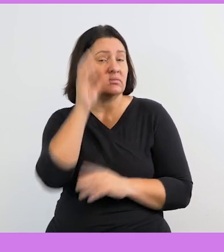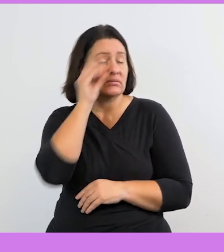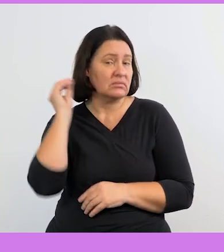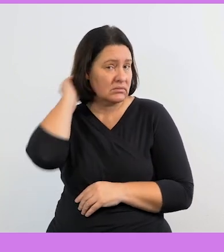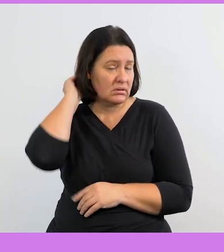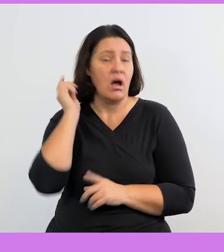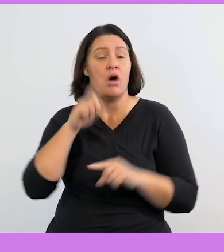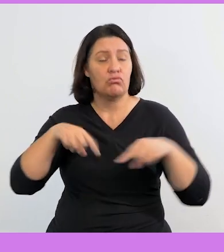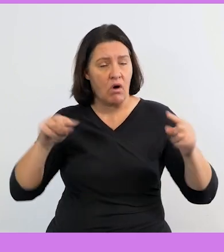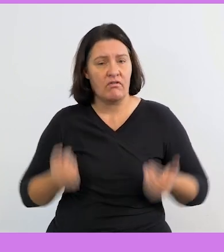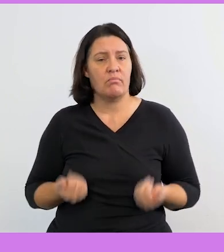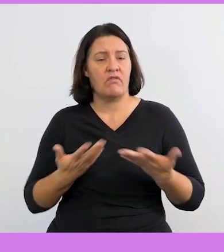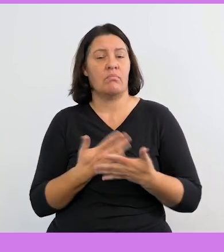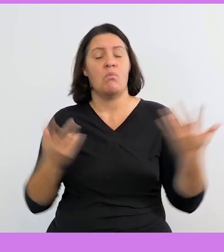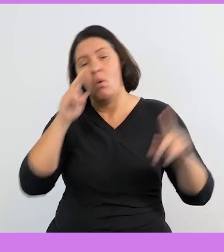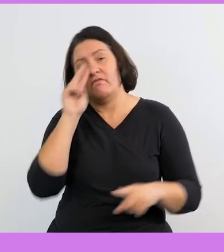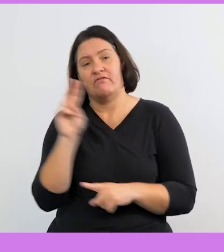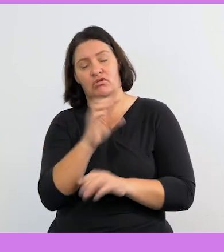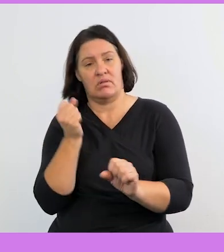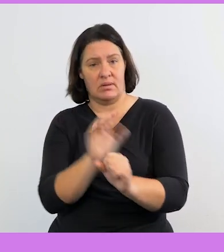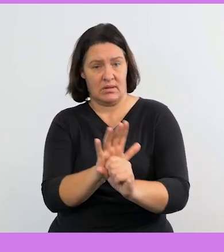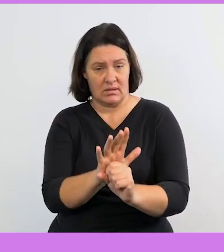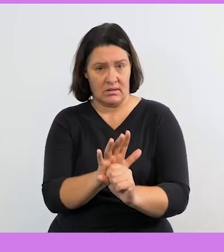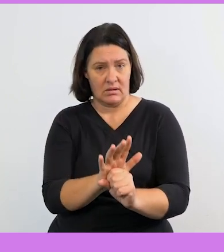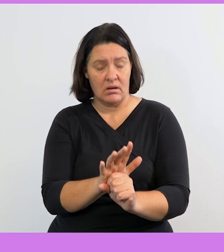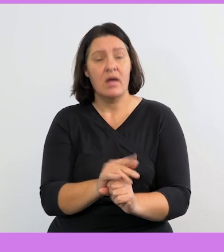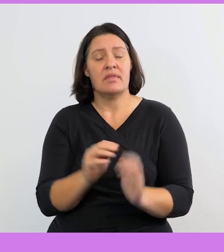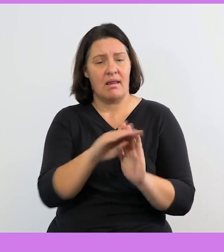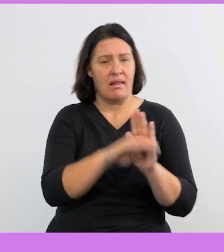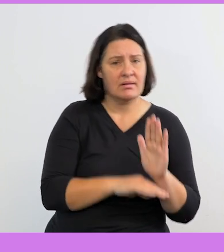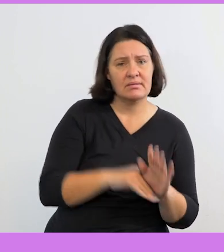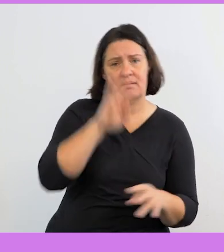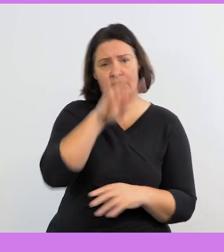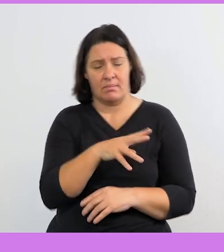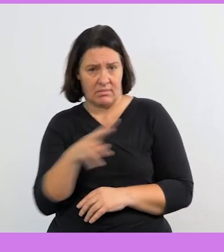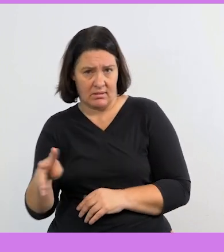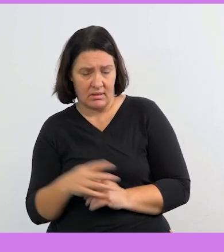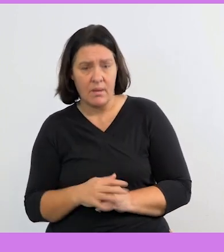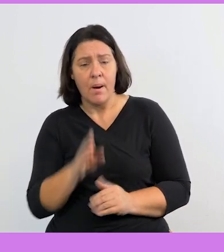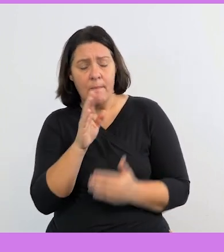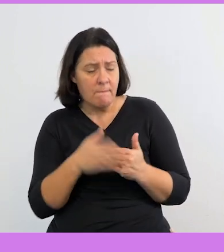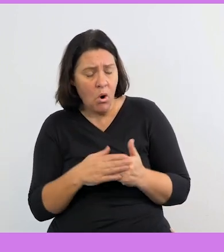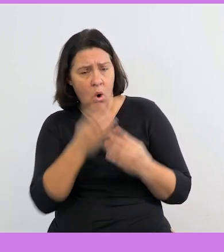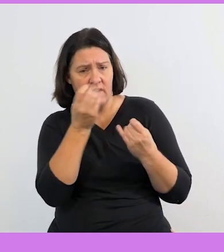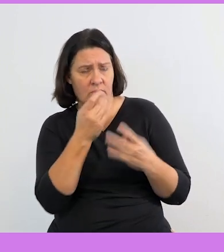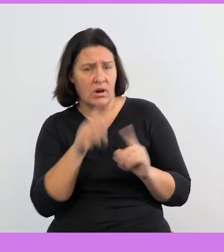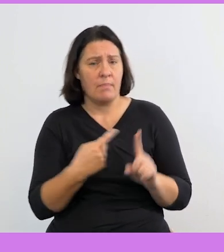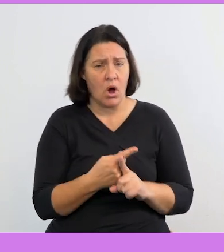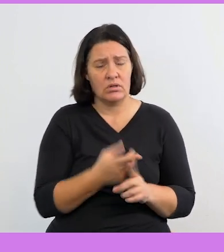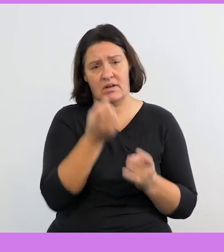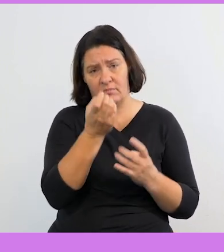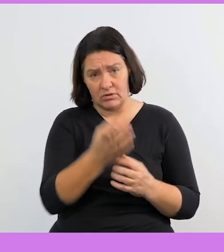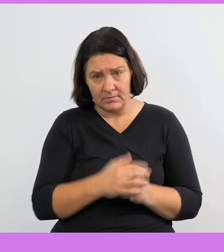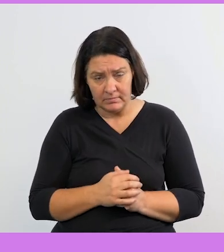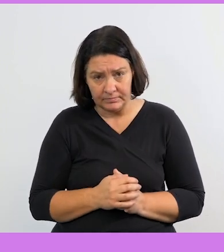note is a graph provides more visual impact, right, than a list or a table and shows more information